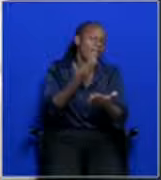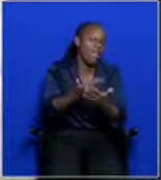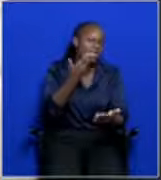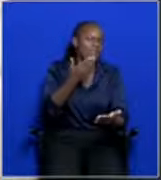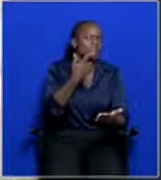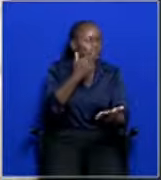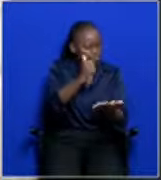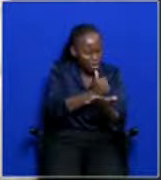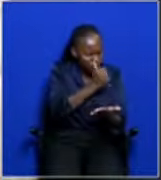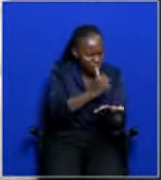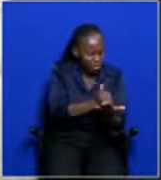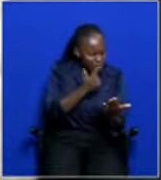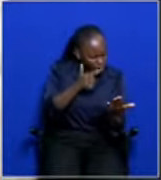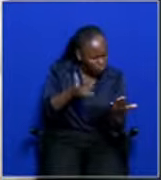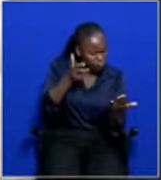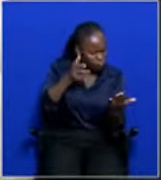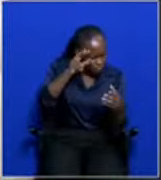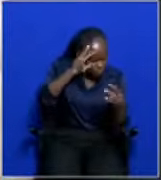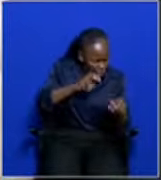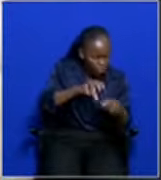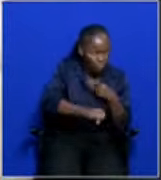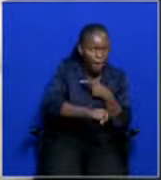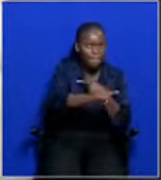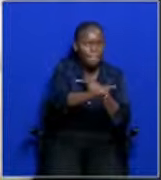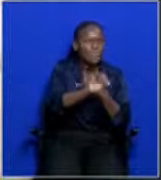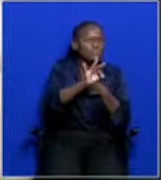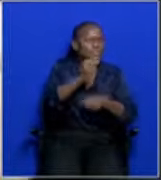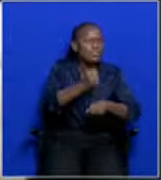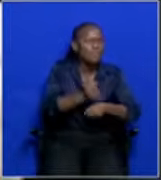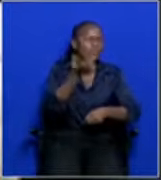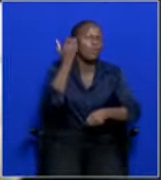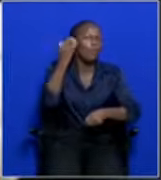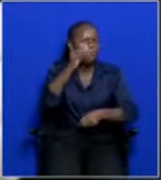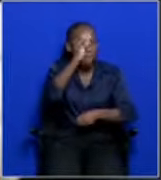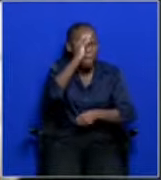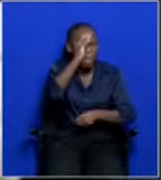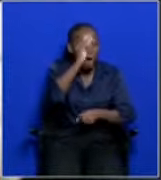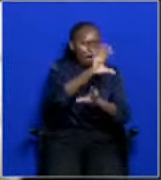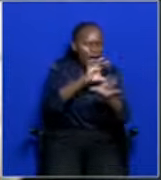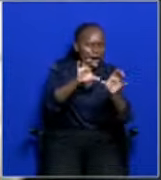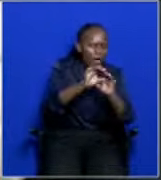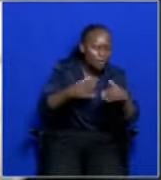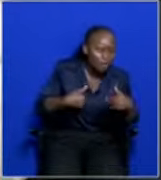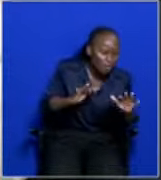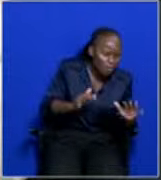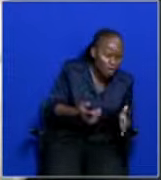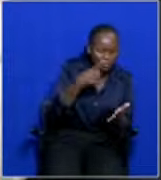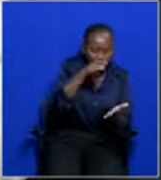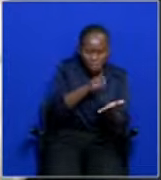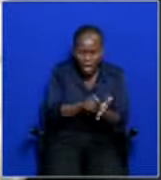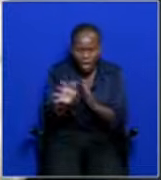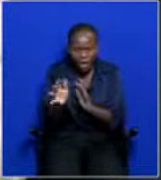operation. Assuming they didn't lose their pocketbook, but SAPS has got its own records. Yeah.